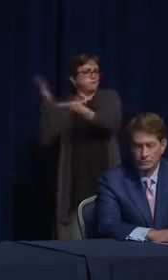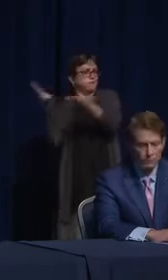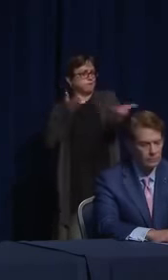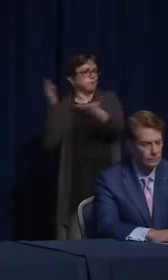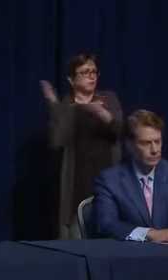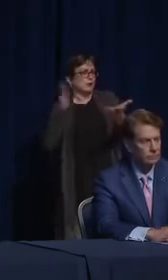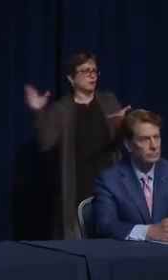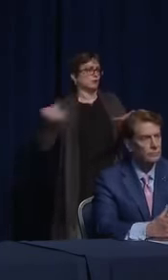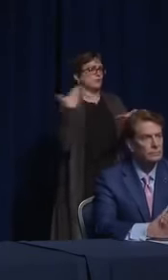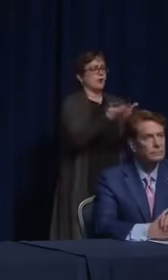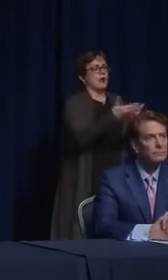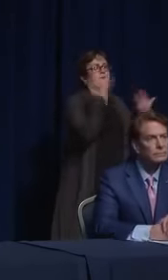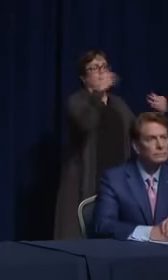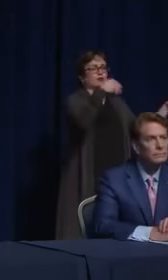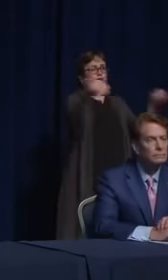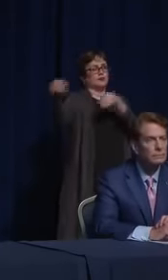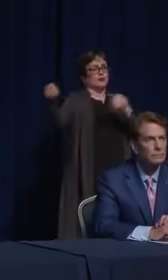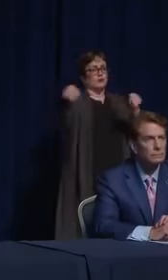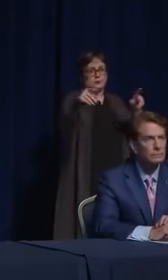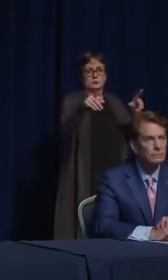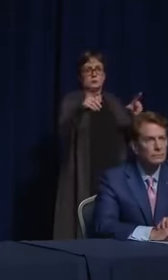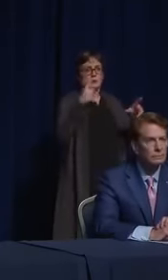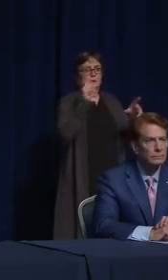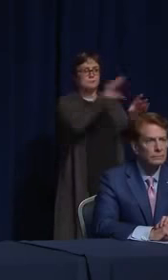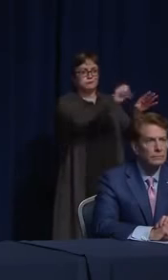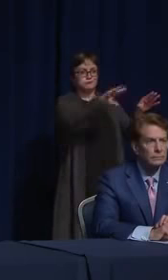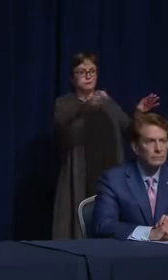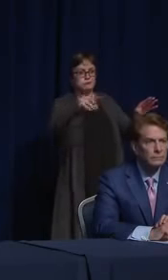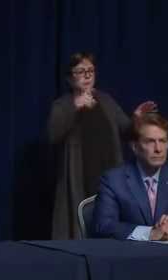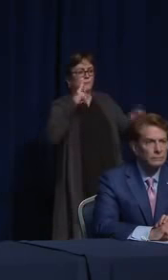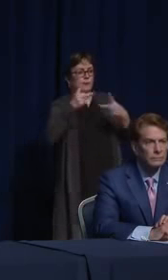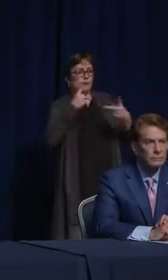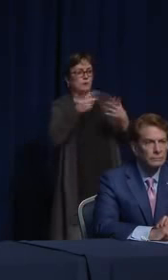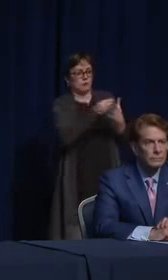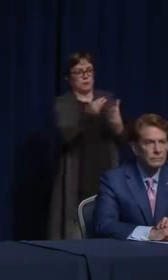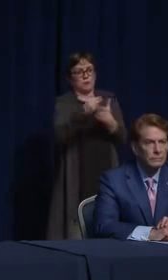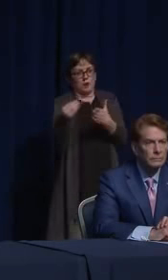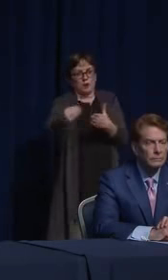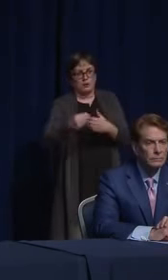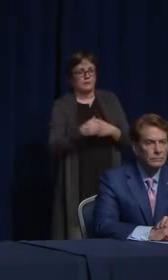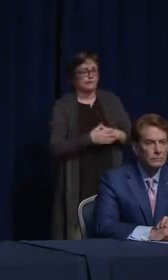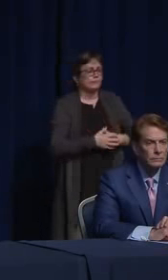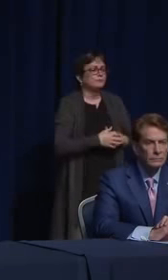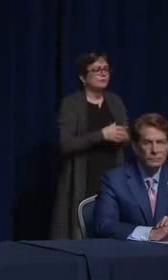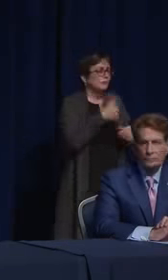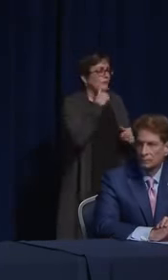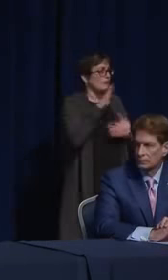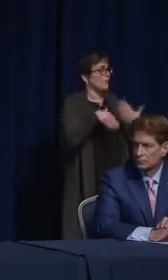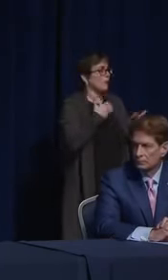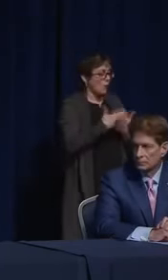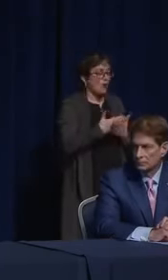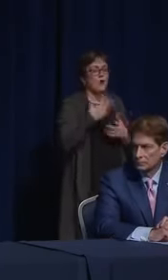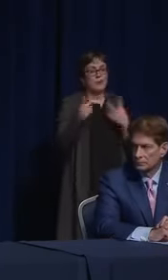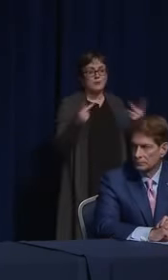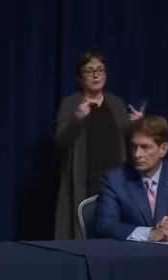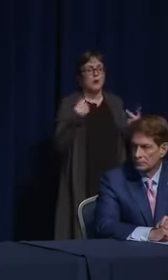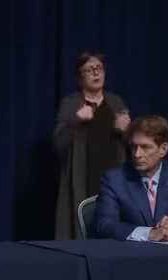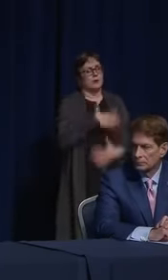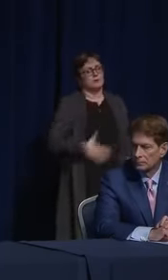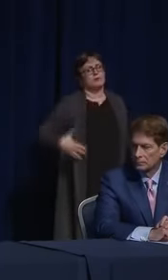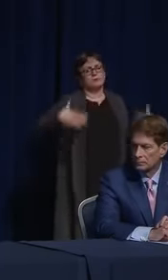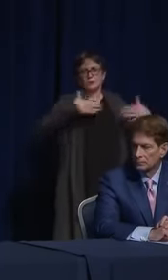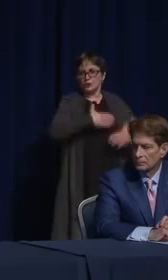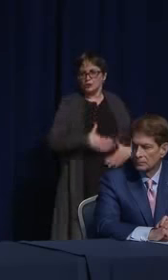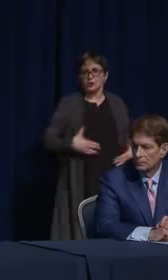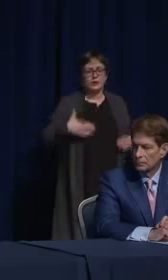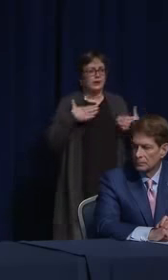store shelves in a timely manner. To everybody, we deeply appreciate the cooperation we are